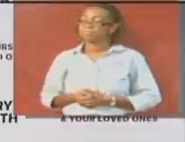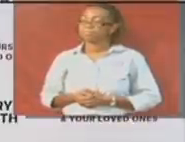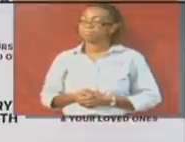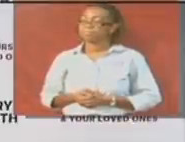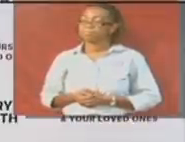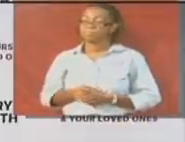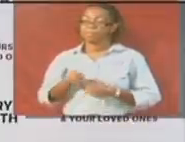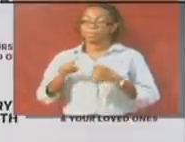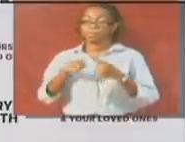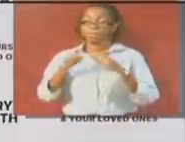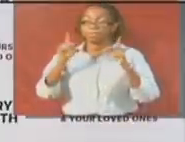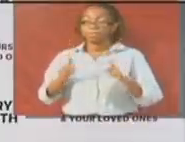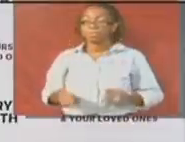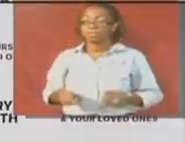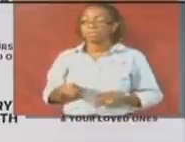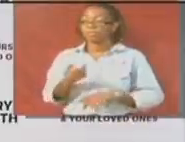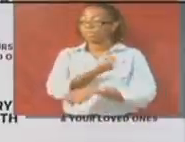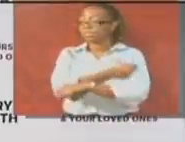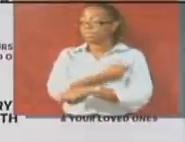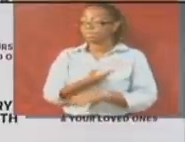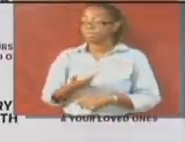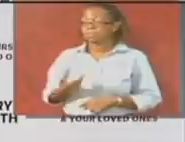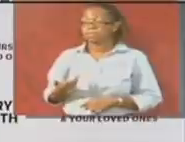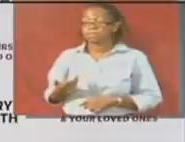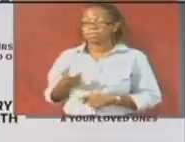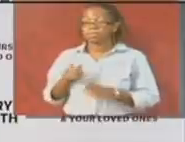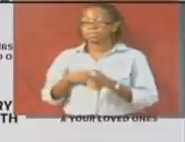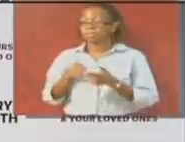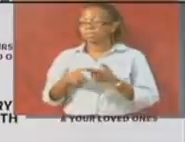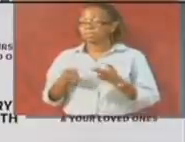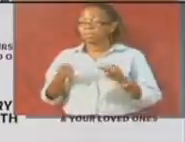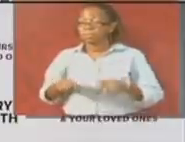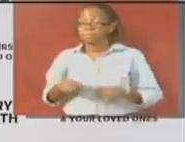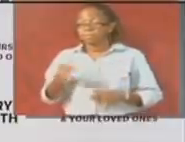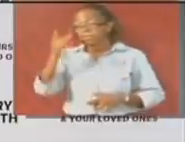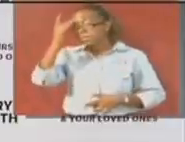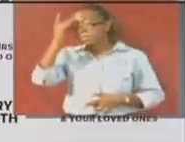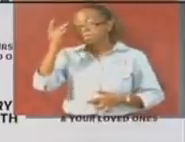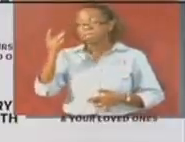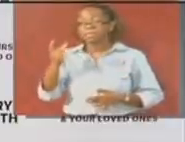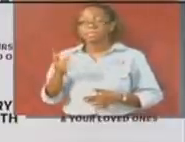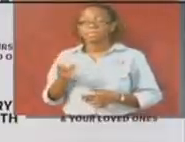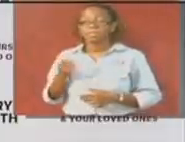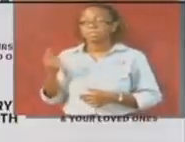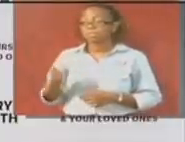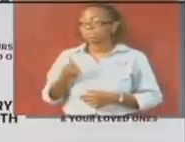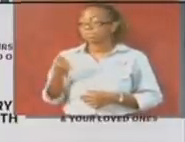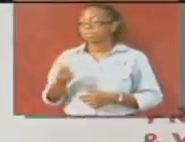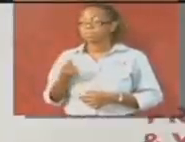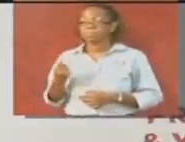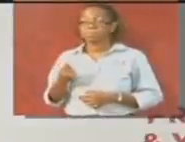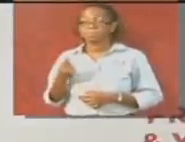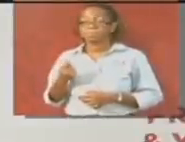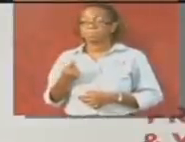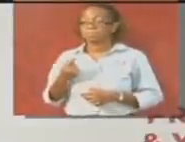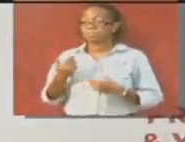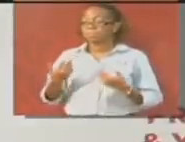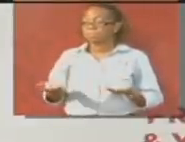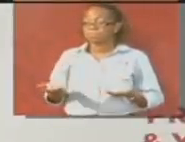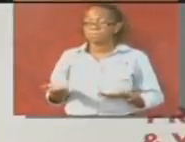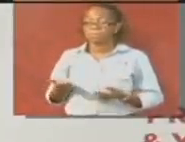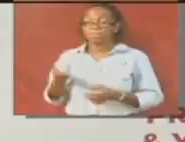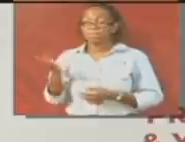adverse effects from a vaccinated individual can be reported to the site at which their